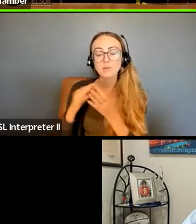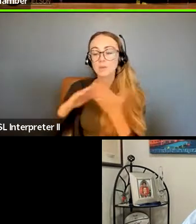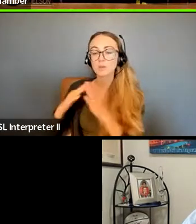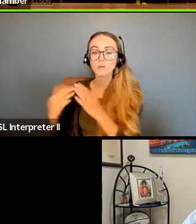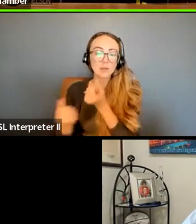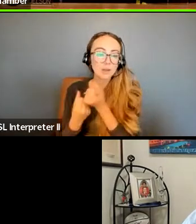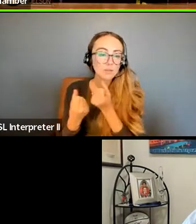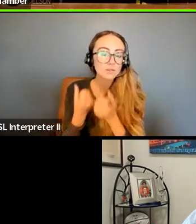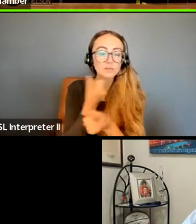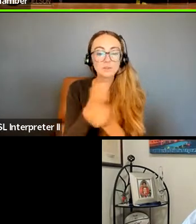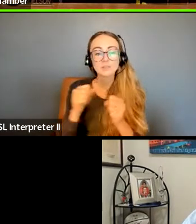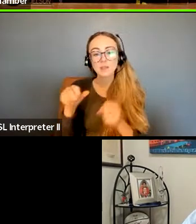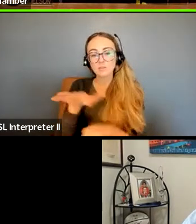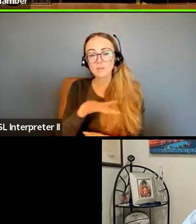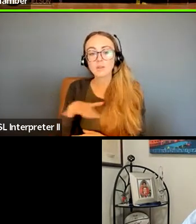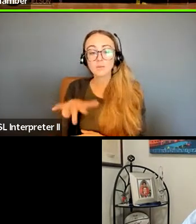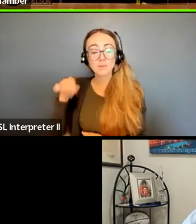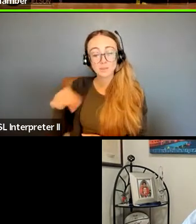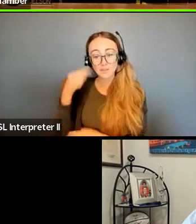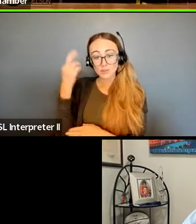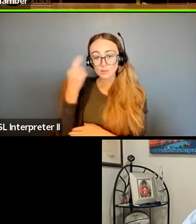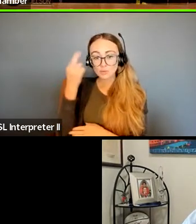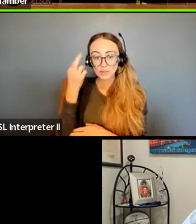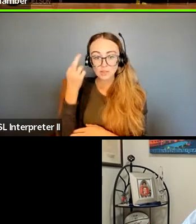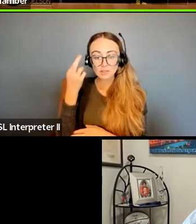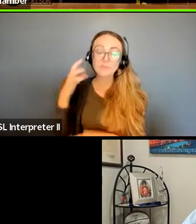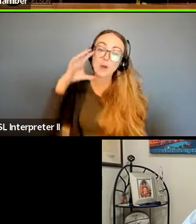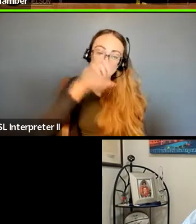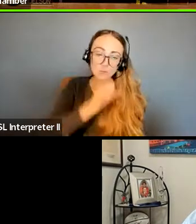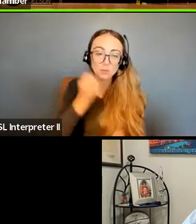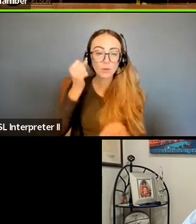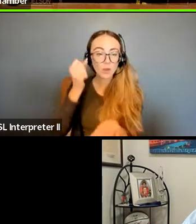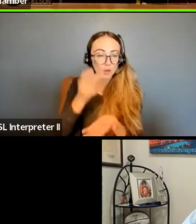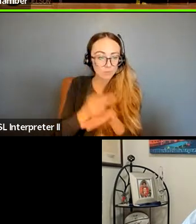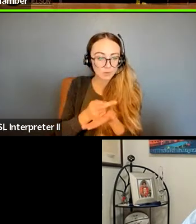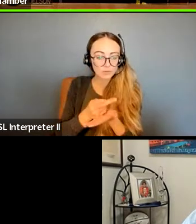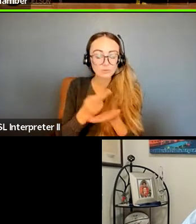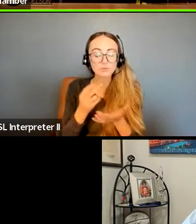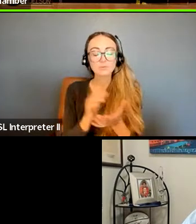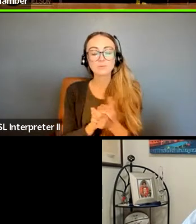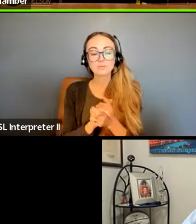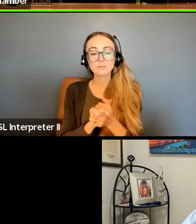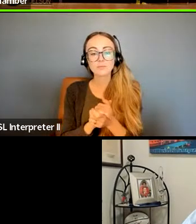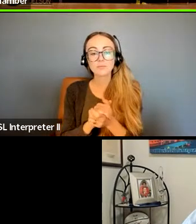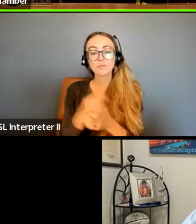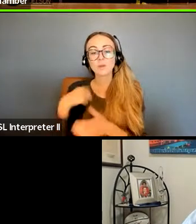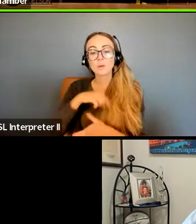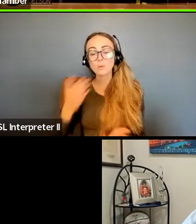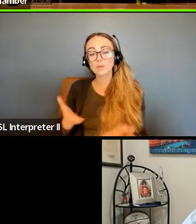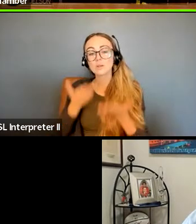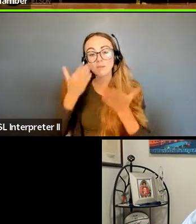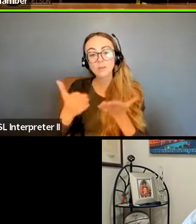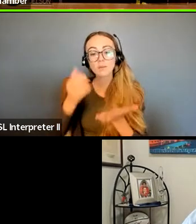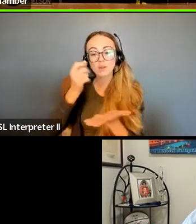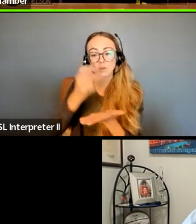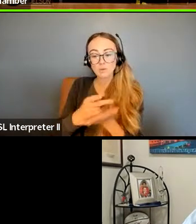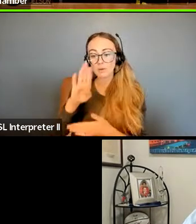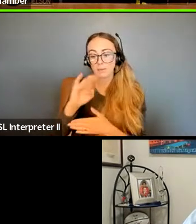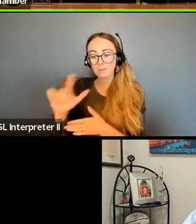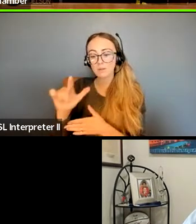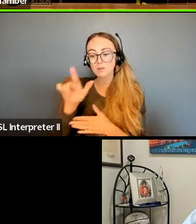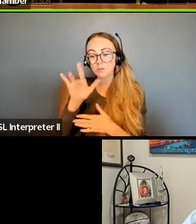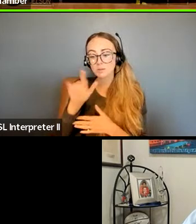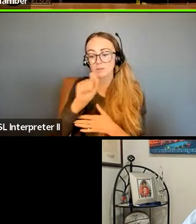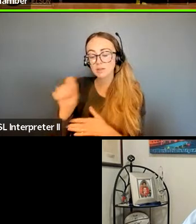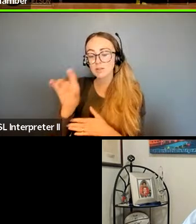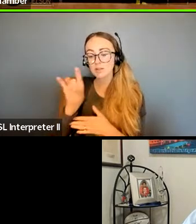safe neighborhoods. For these reasons, assuming this is approved by the Committee of the Whole recommends the approval of Bill 25-81,